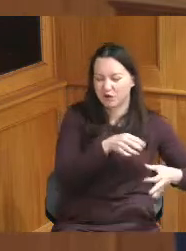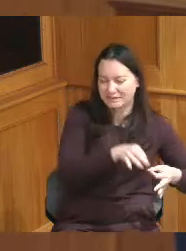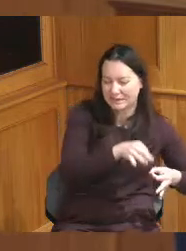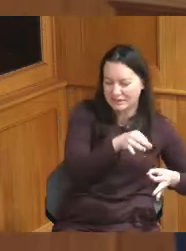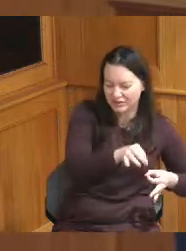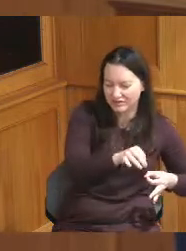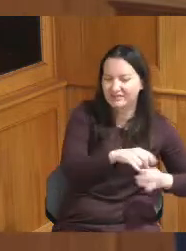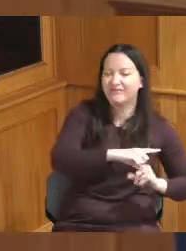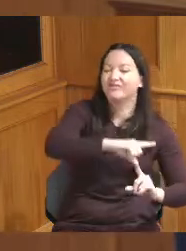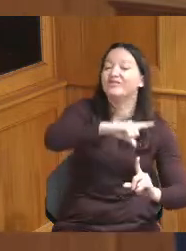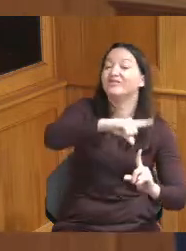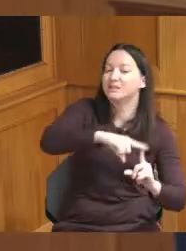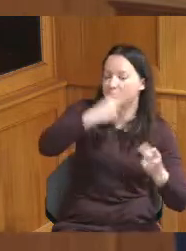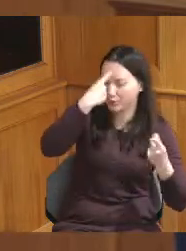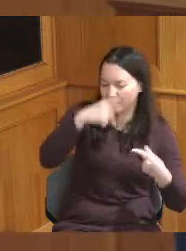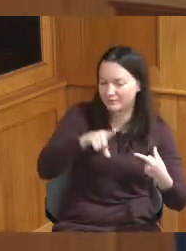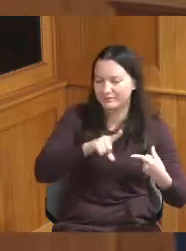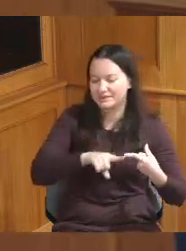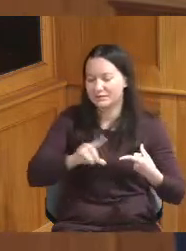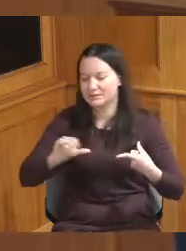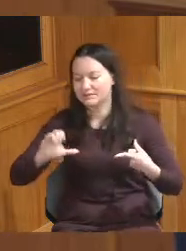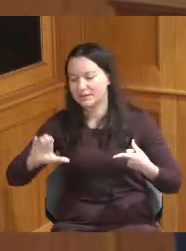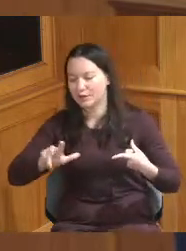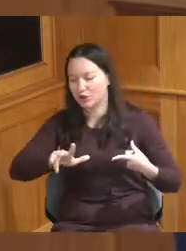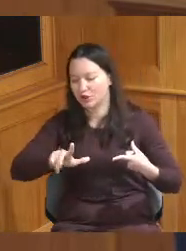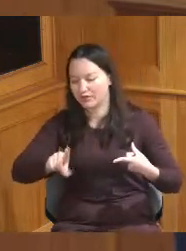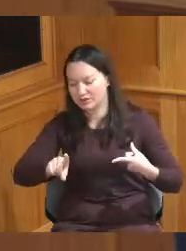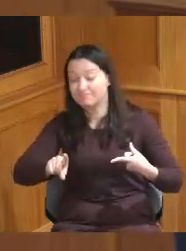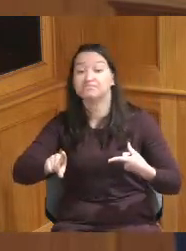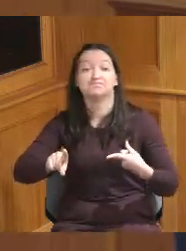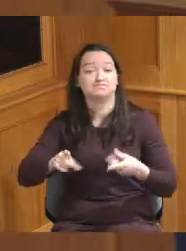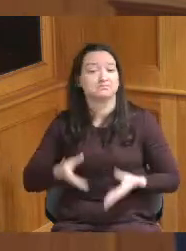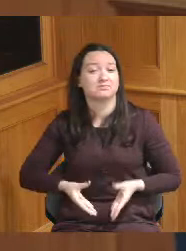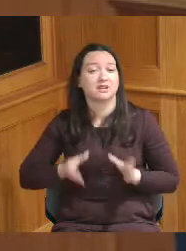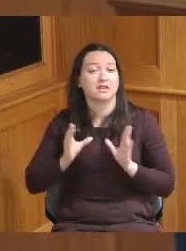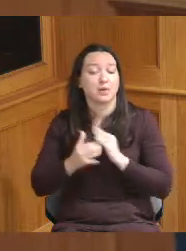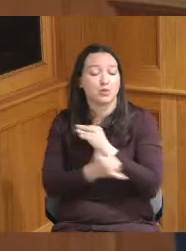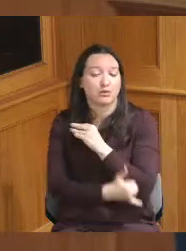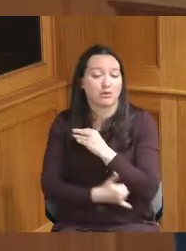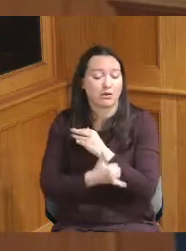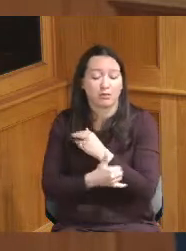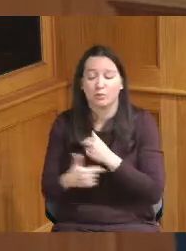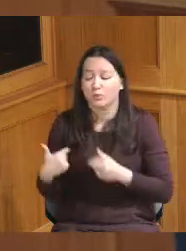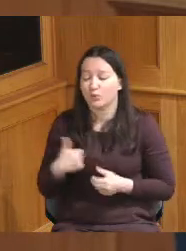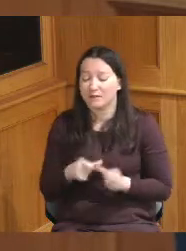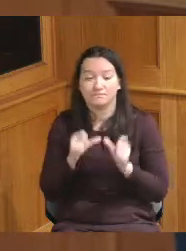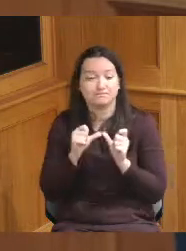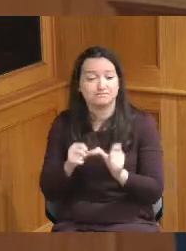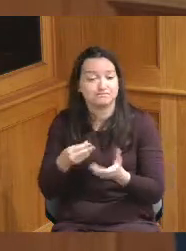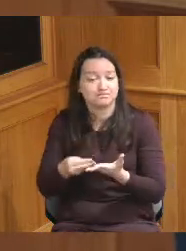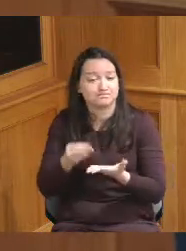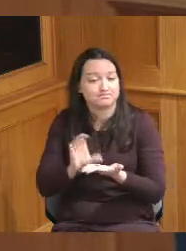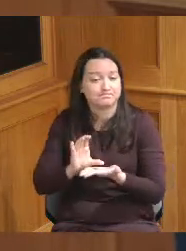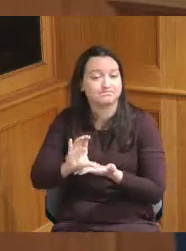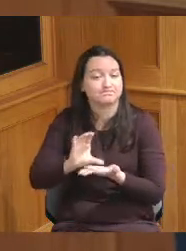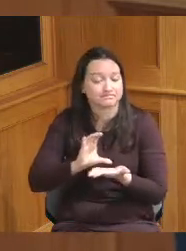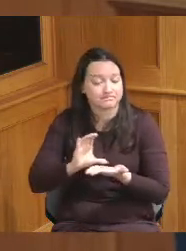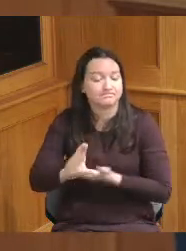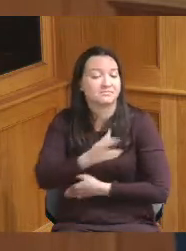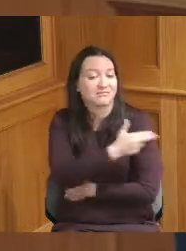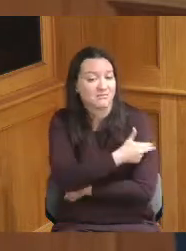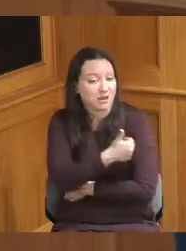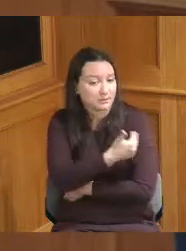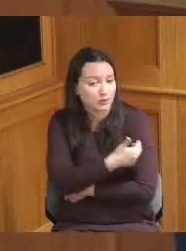interim agreement to go through the end of the year. That will allow the county to continue to fund the hospitals under the current